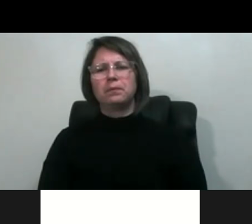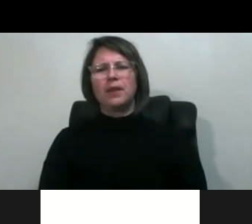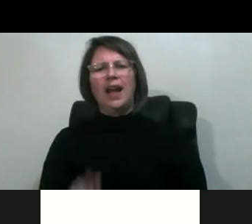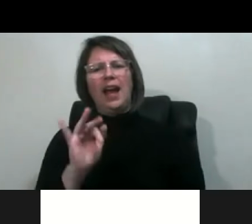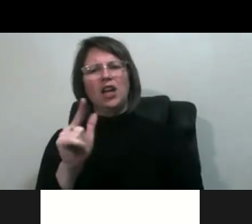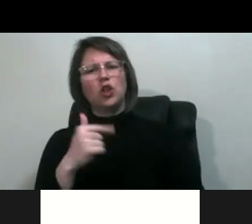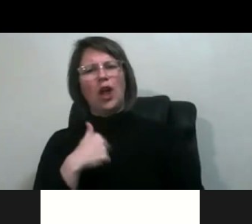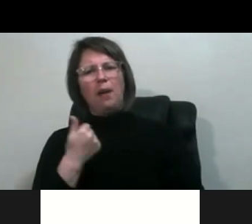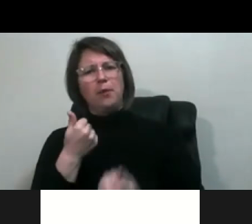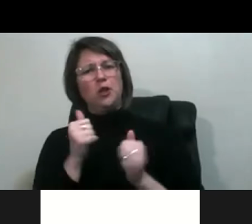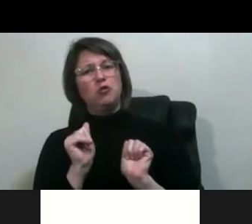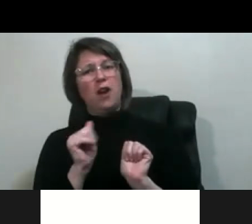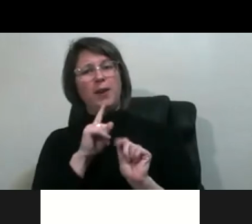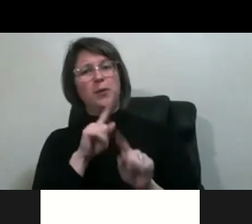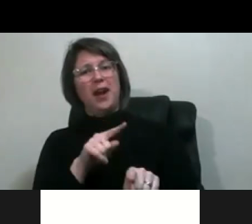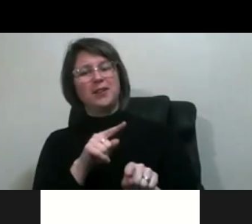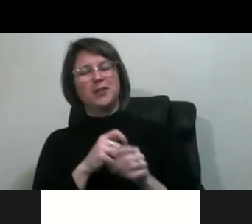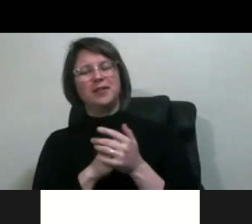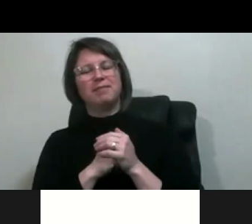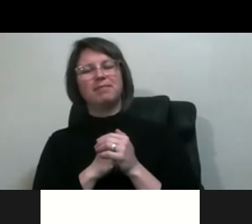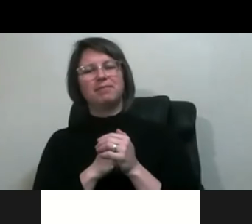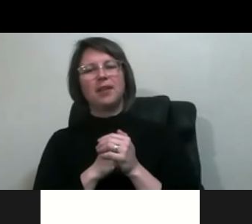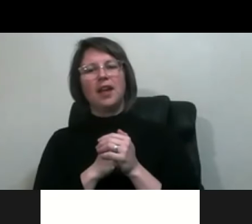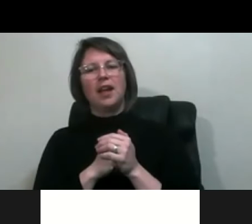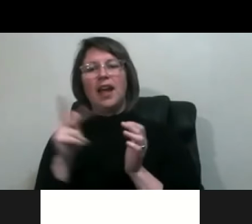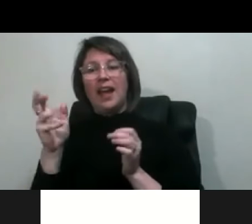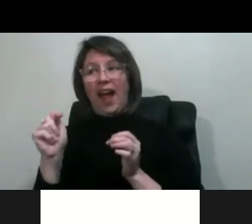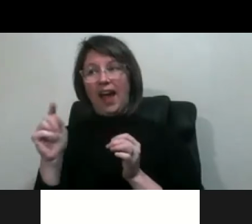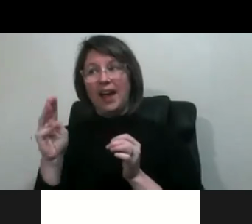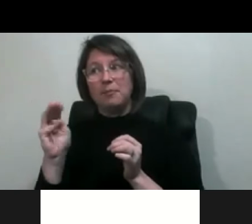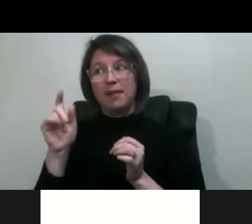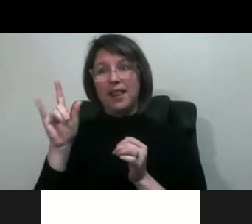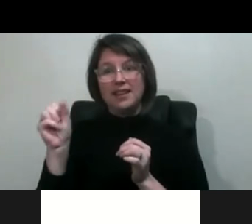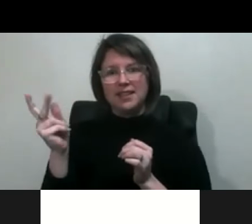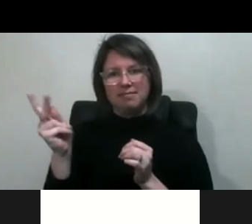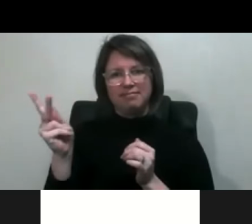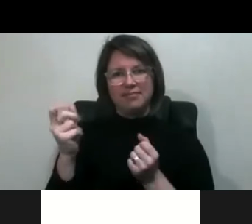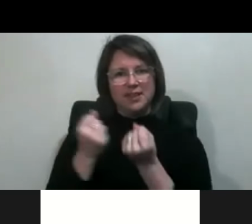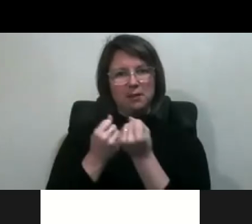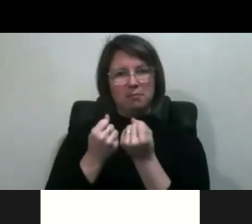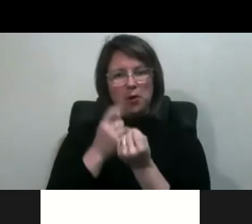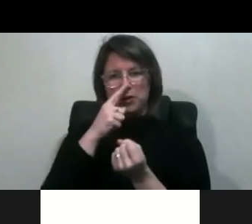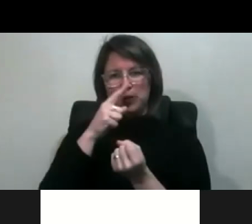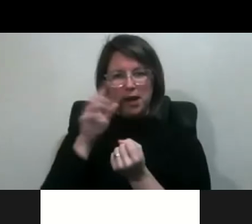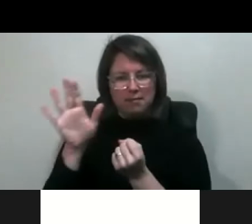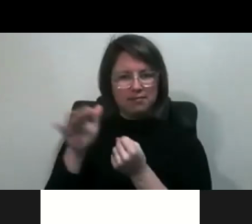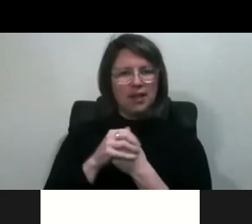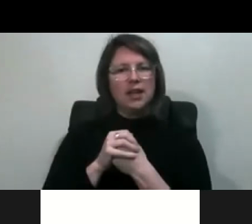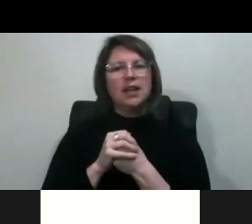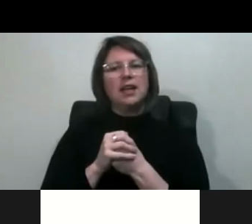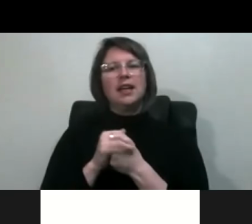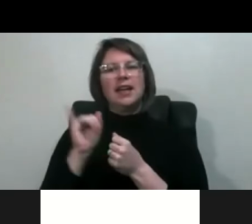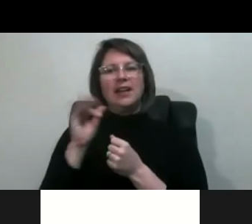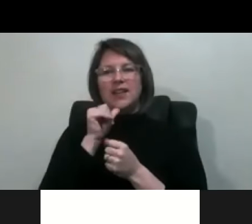I will take a stab at answering this. And then Kat and Melissa, if you could step in if I do not get